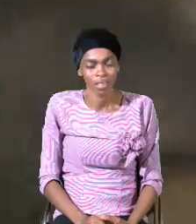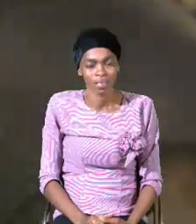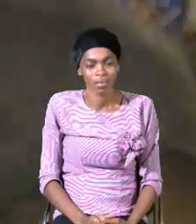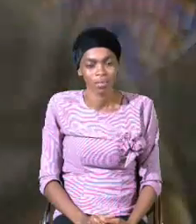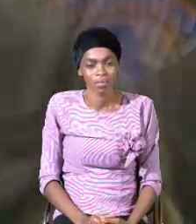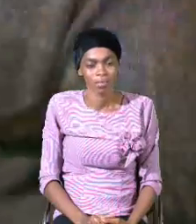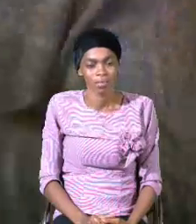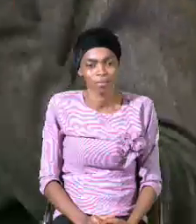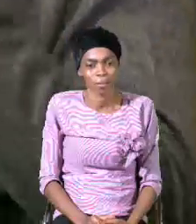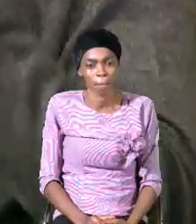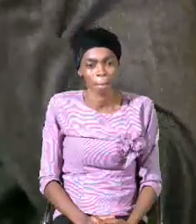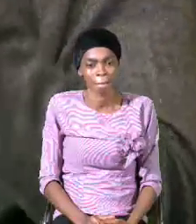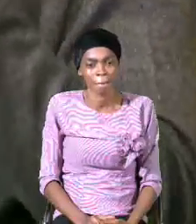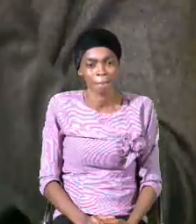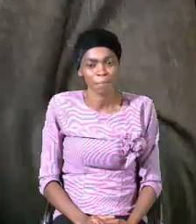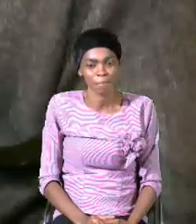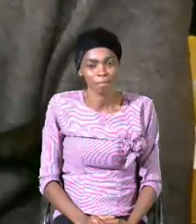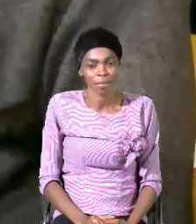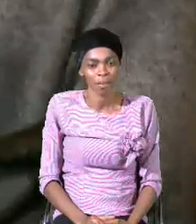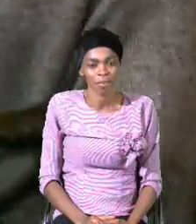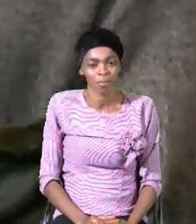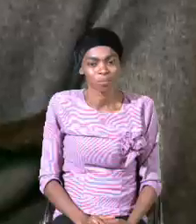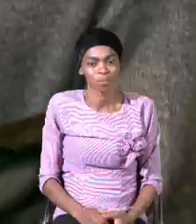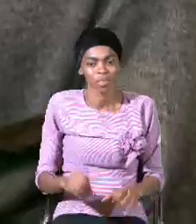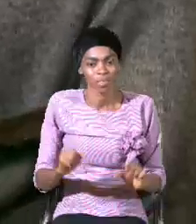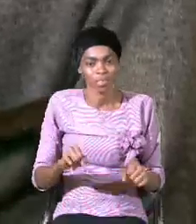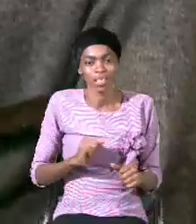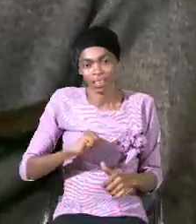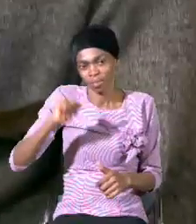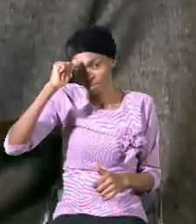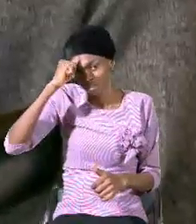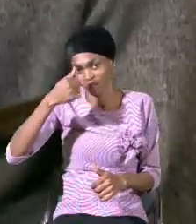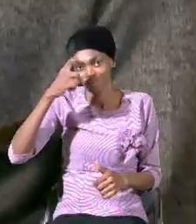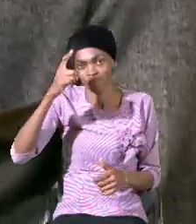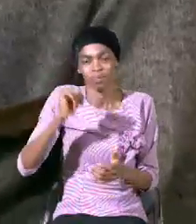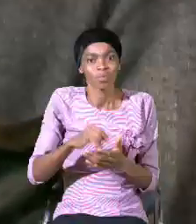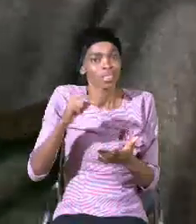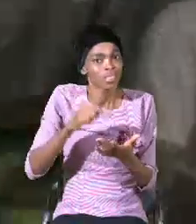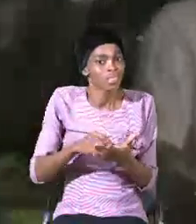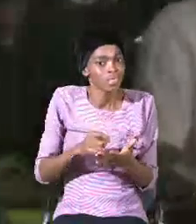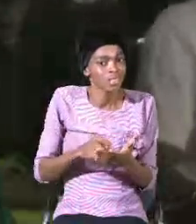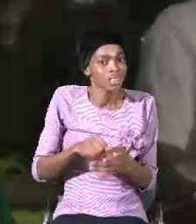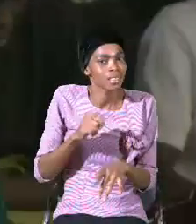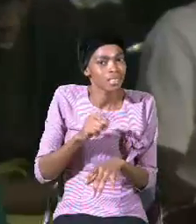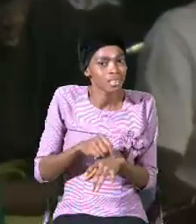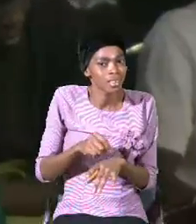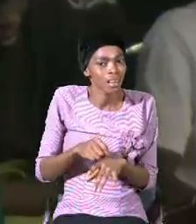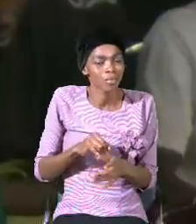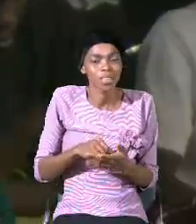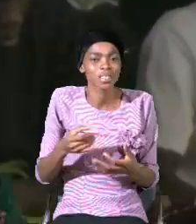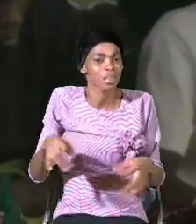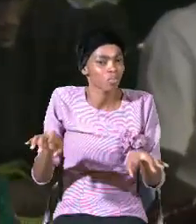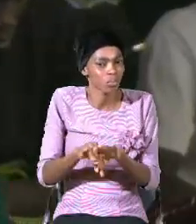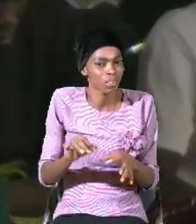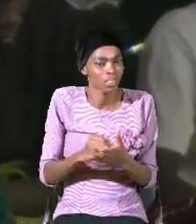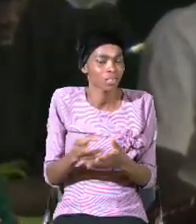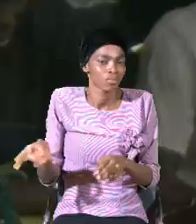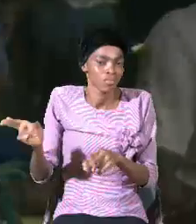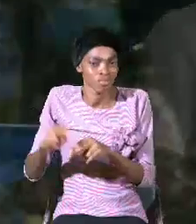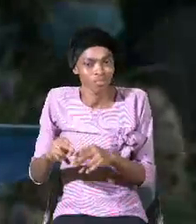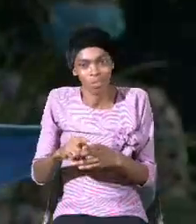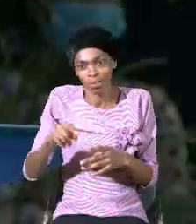Can I remind those who seem to be moving? It's important that you get seated, because the man of